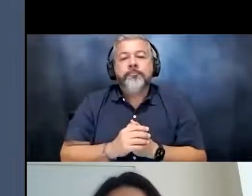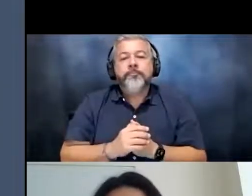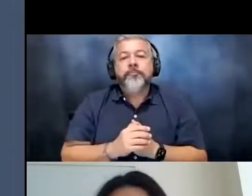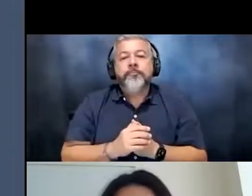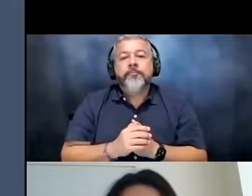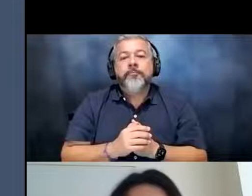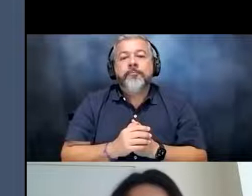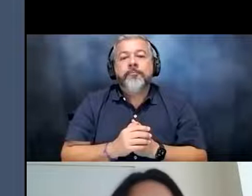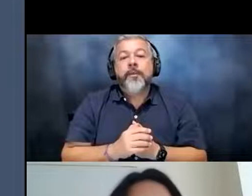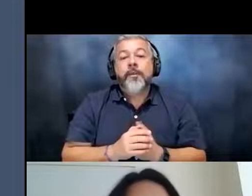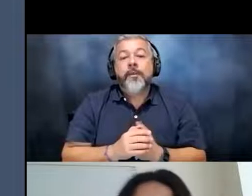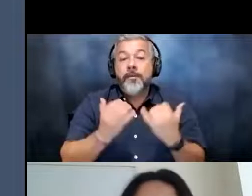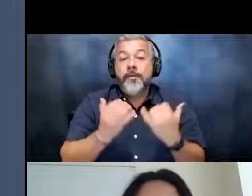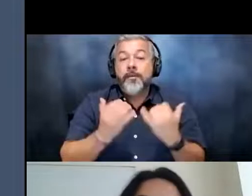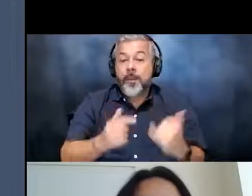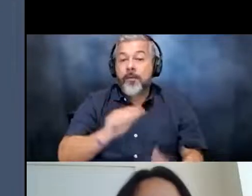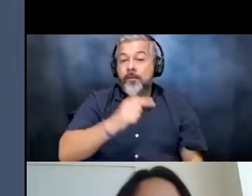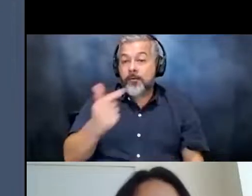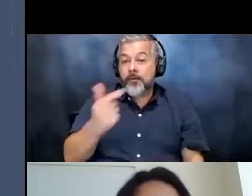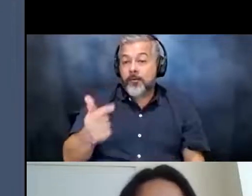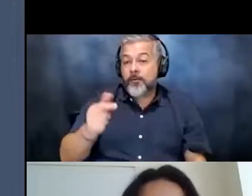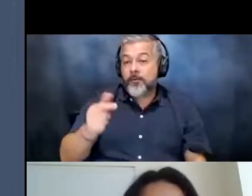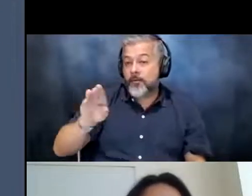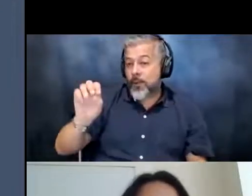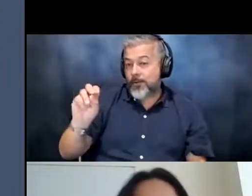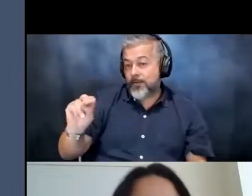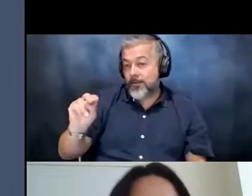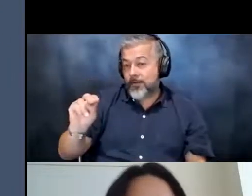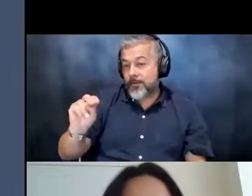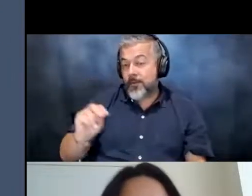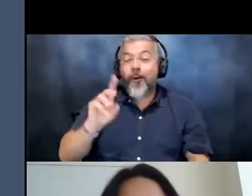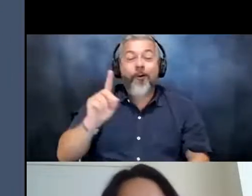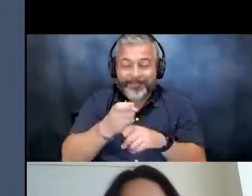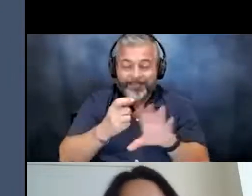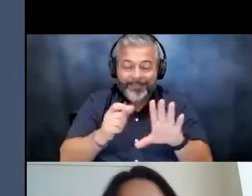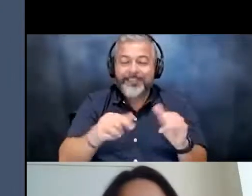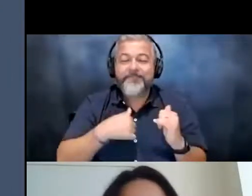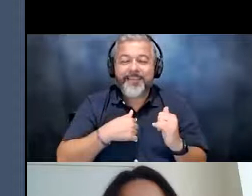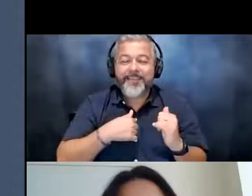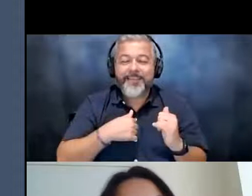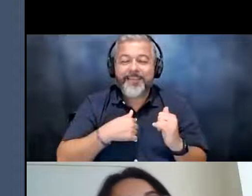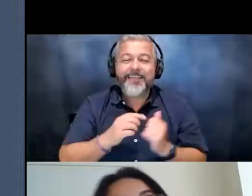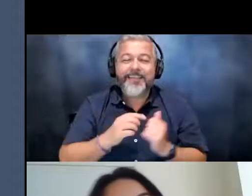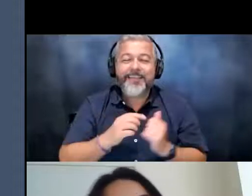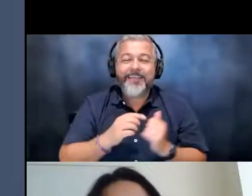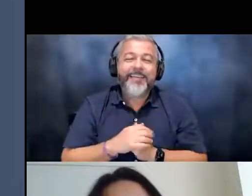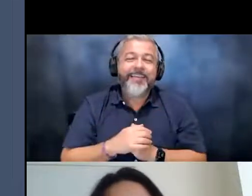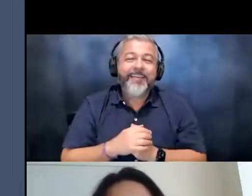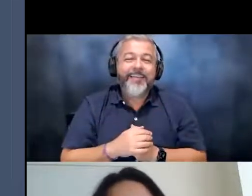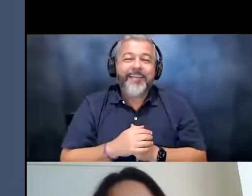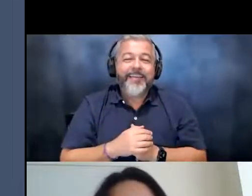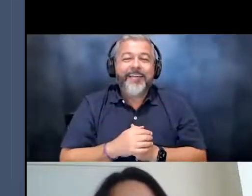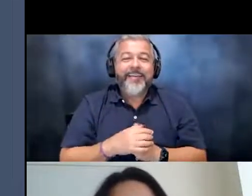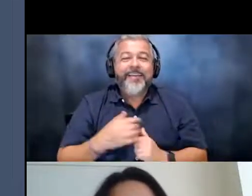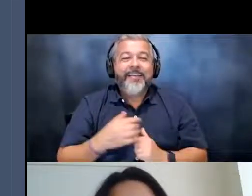Brandon. Oh, just kidding, it's me. So we'll go ahead and present our poll everywhere. We realize that some